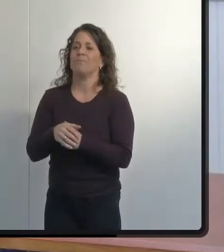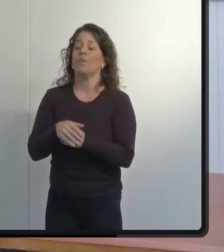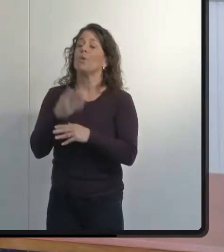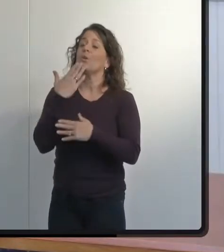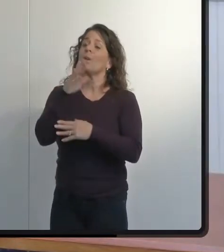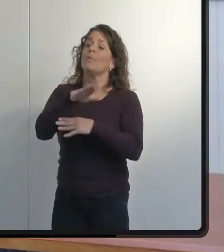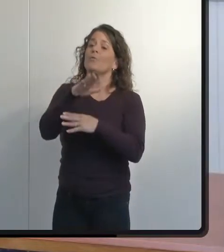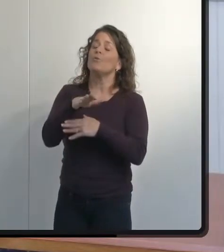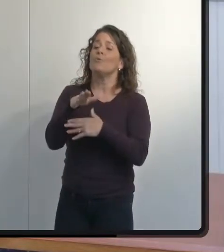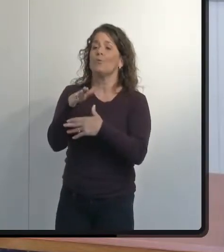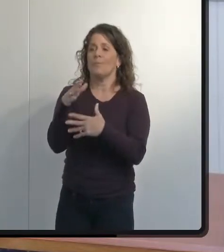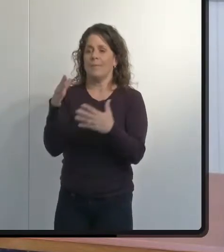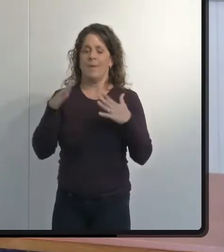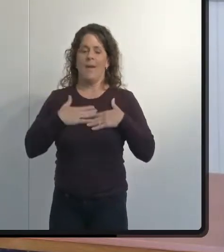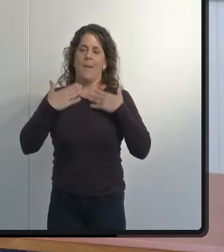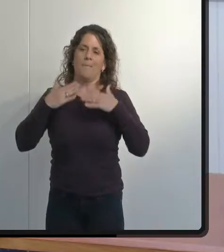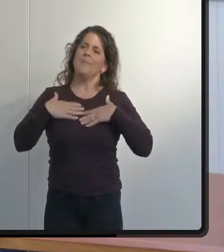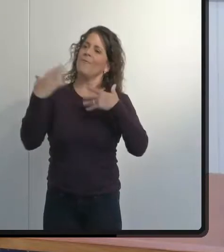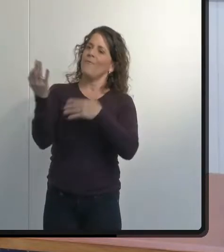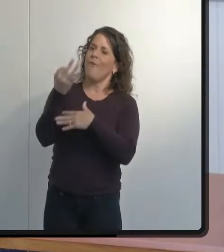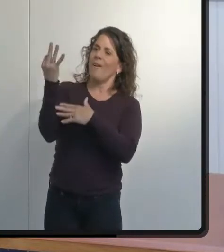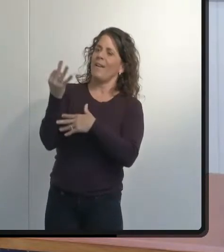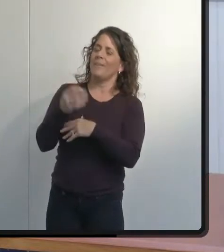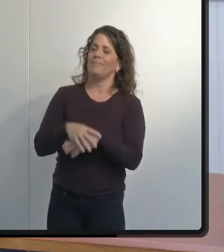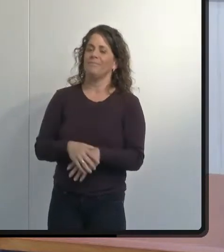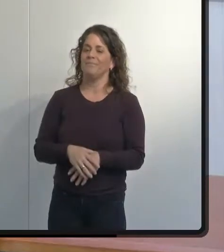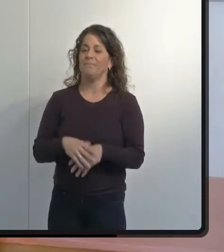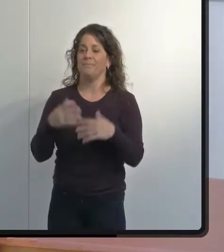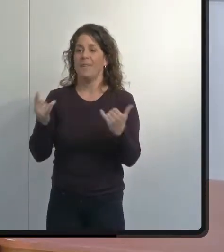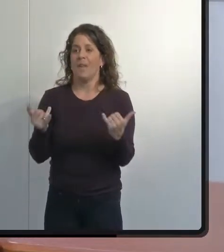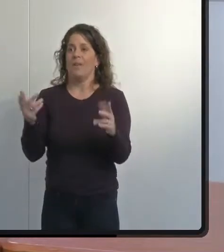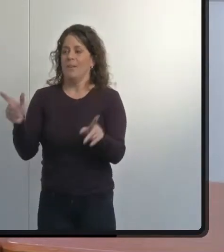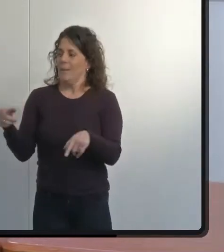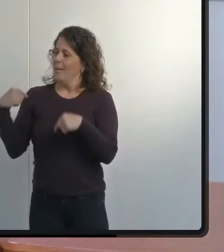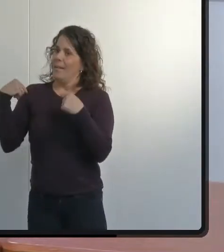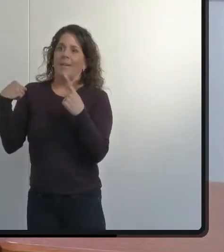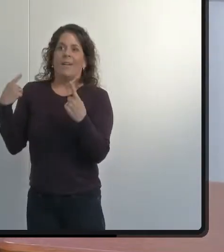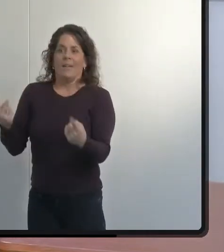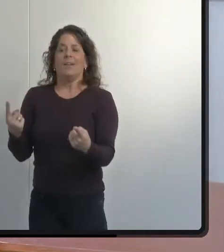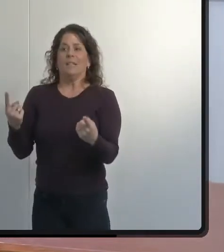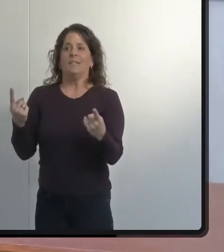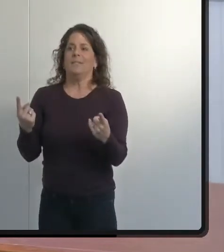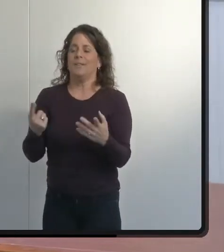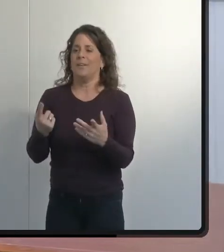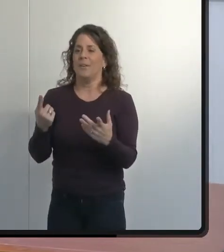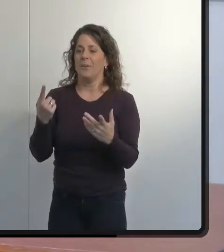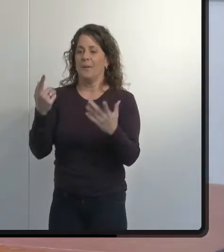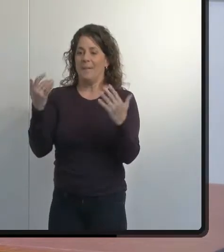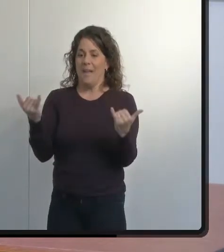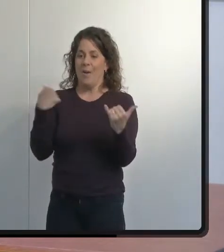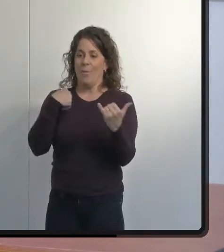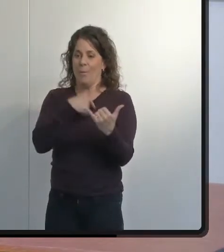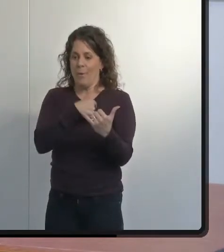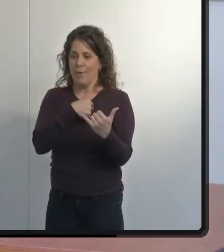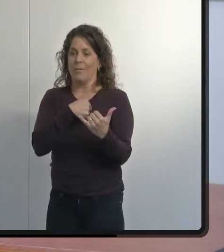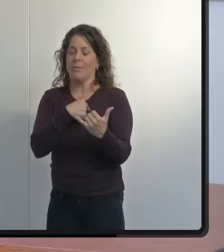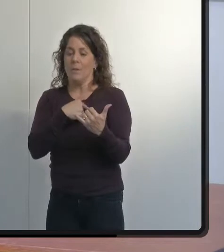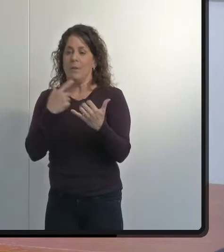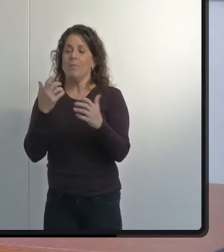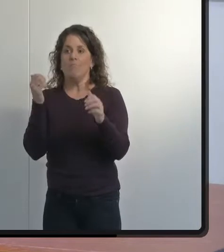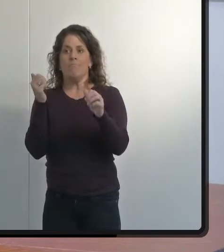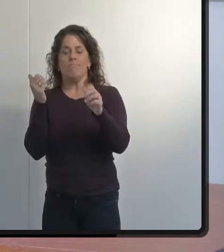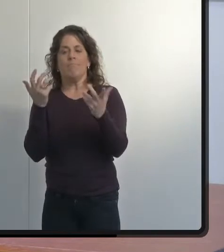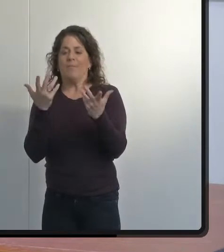Friday. Another week has passed and much has happened, including being on the other side of Passover and